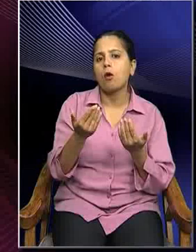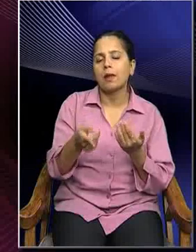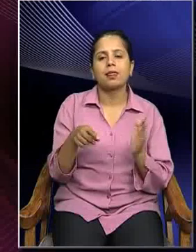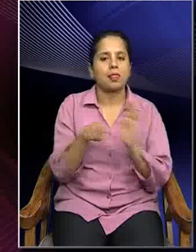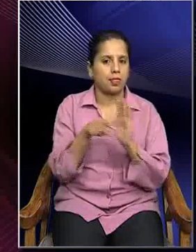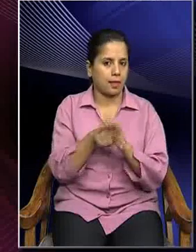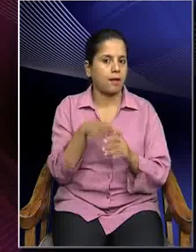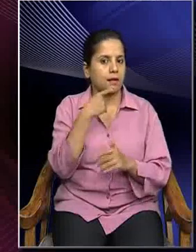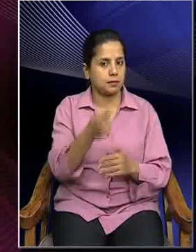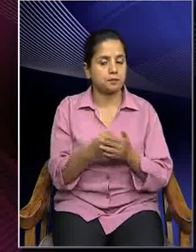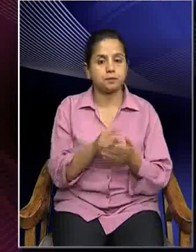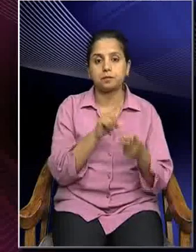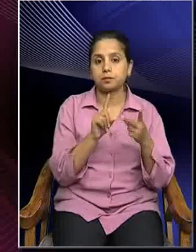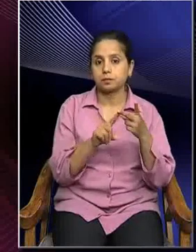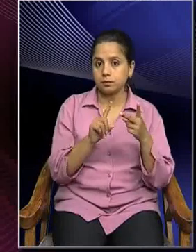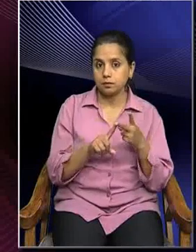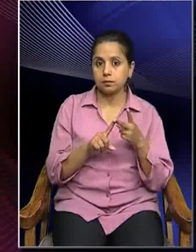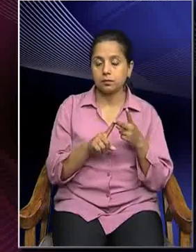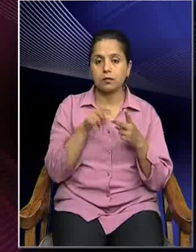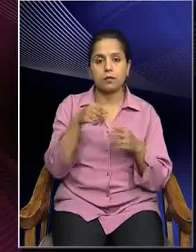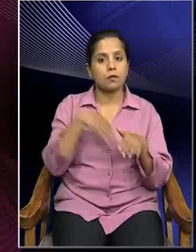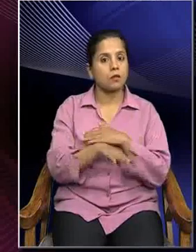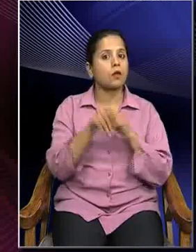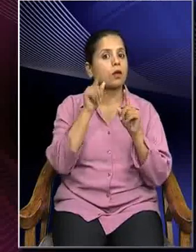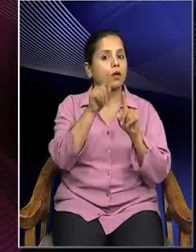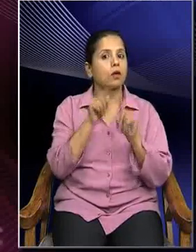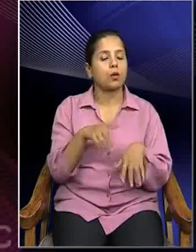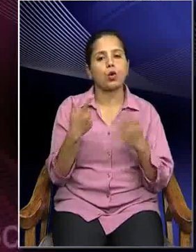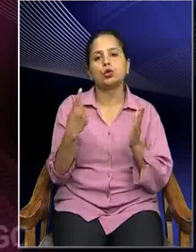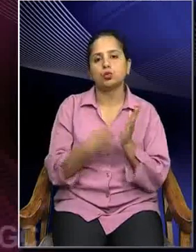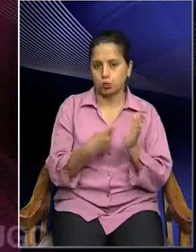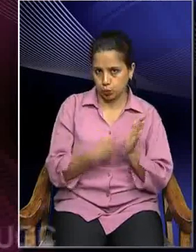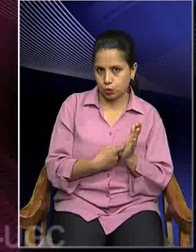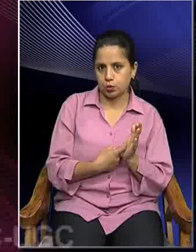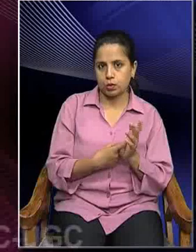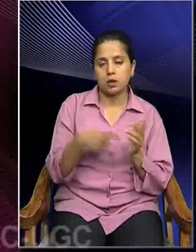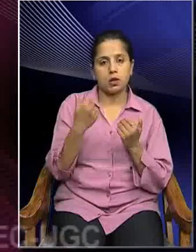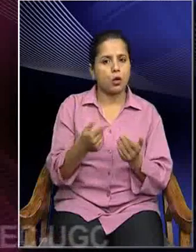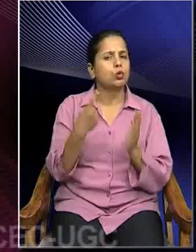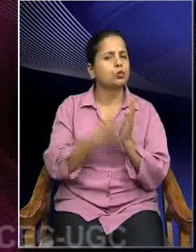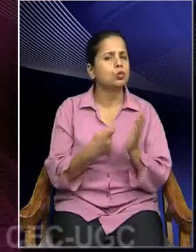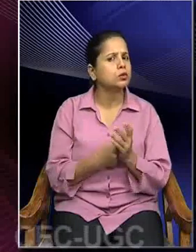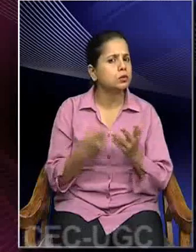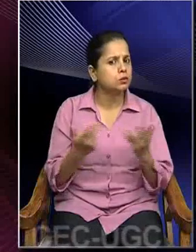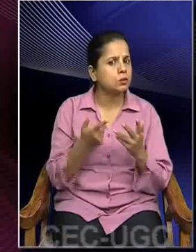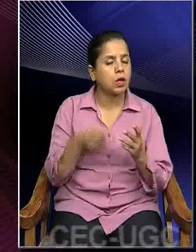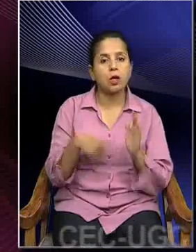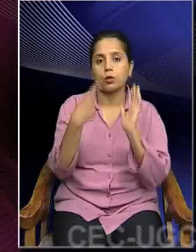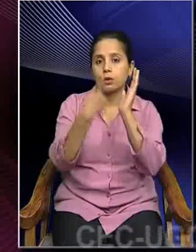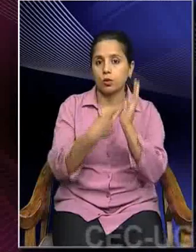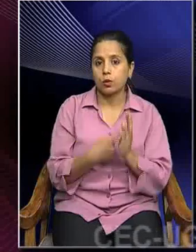sanction. The second element are norms. Now what are norms? Norms